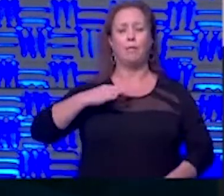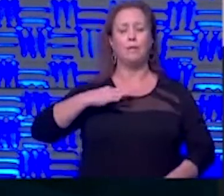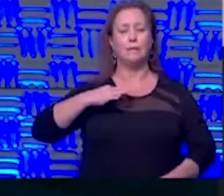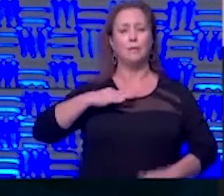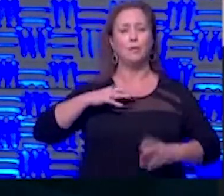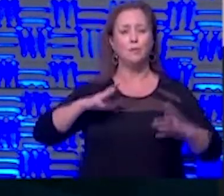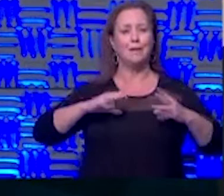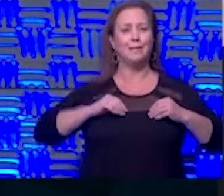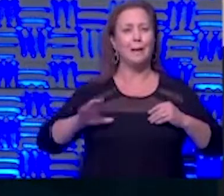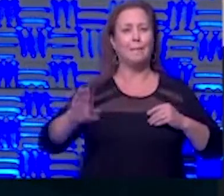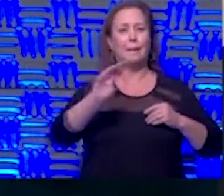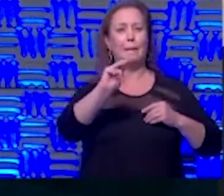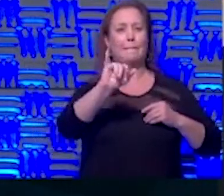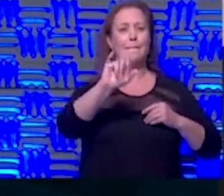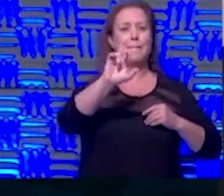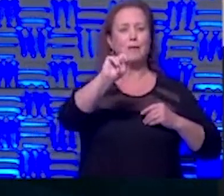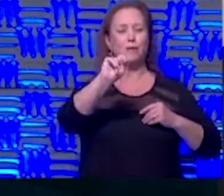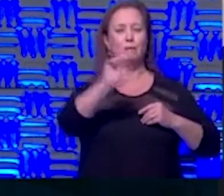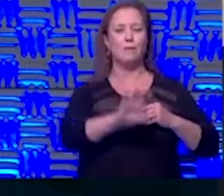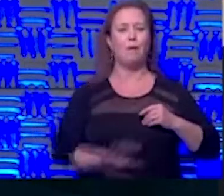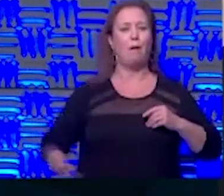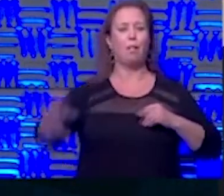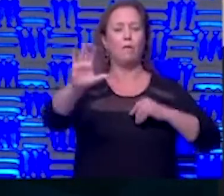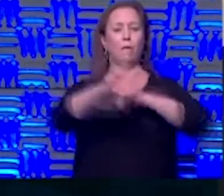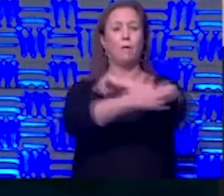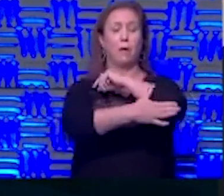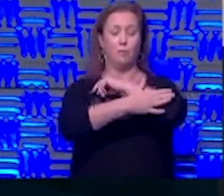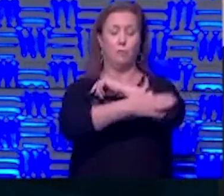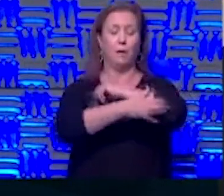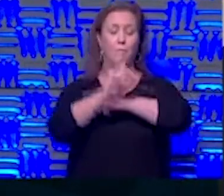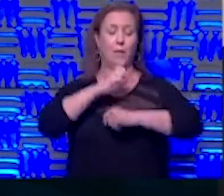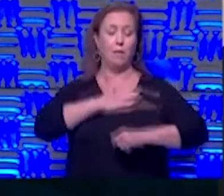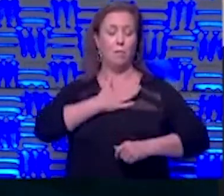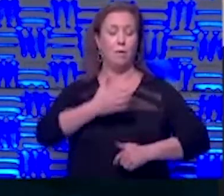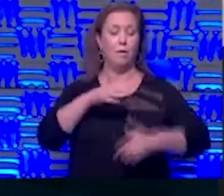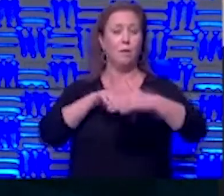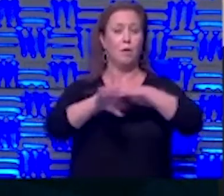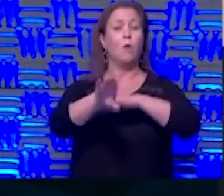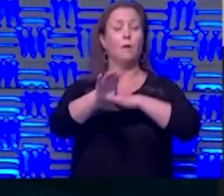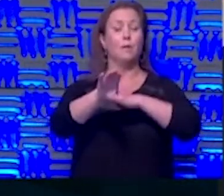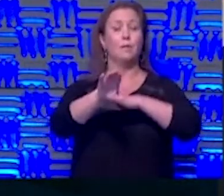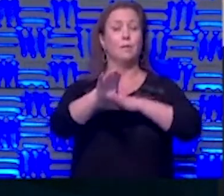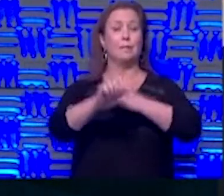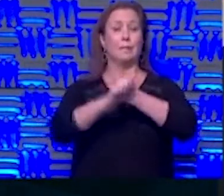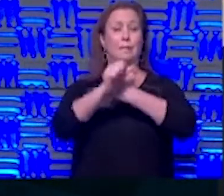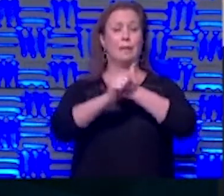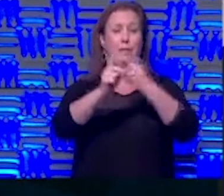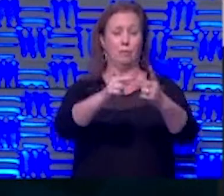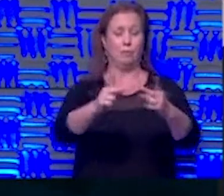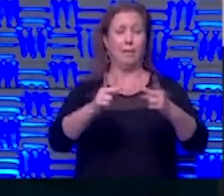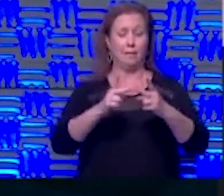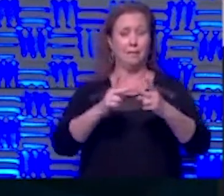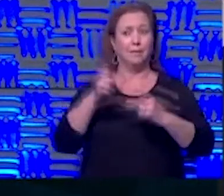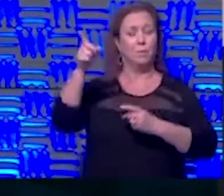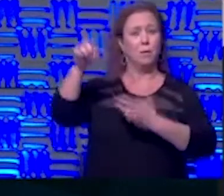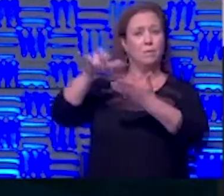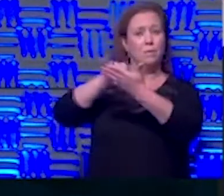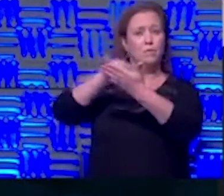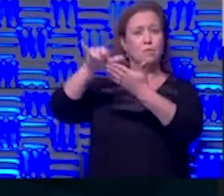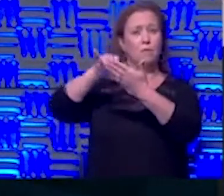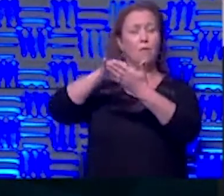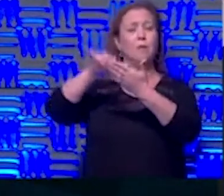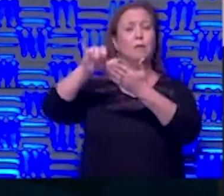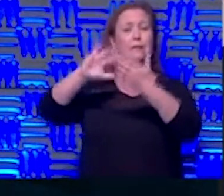nation. Even to go to some pretty dangerous places when New York City was at the height of its